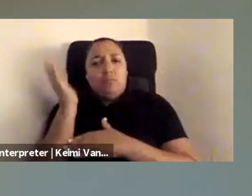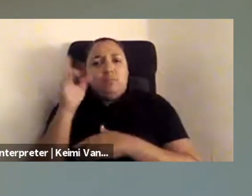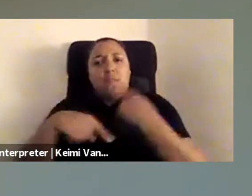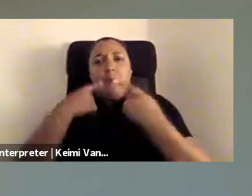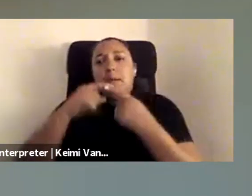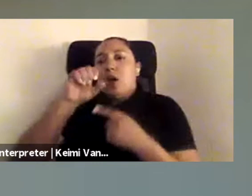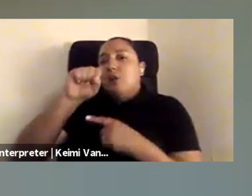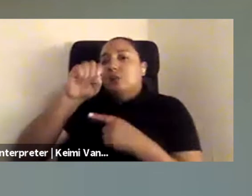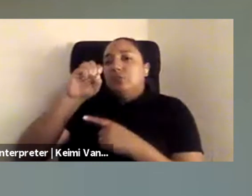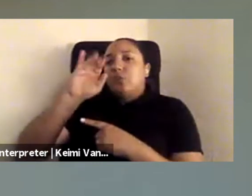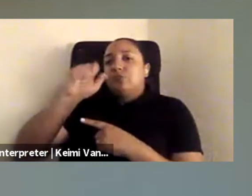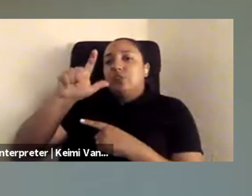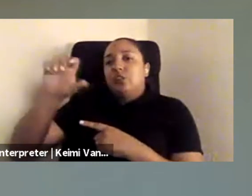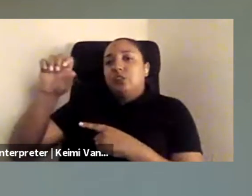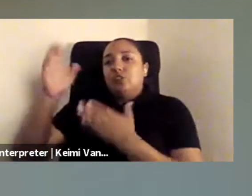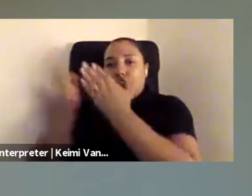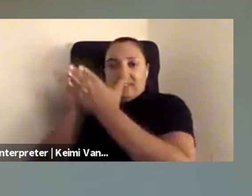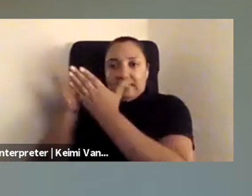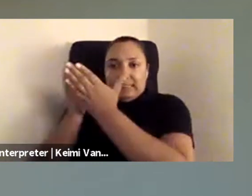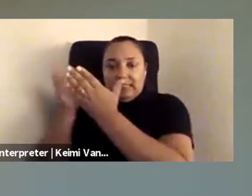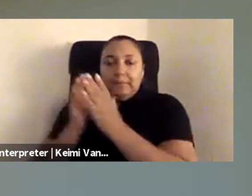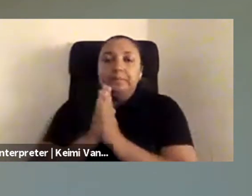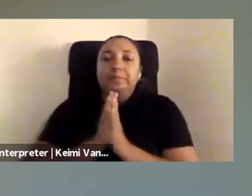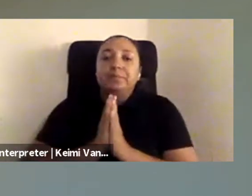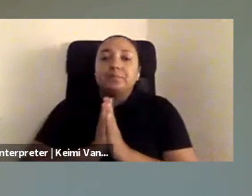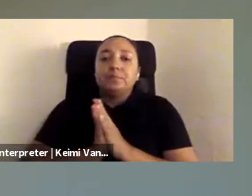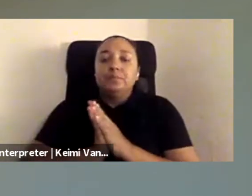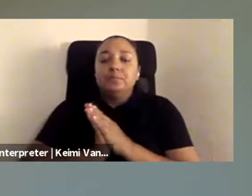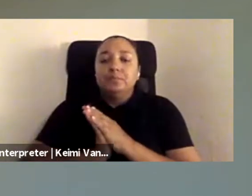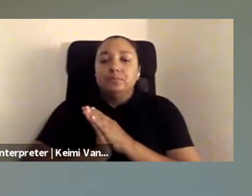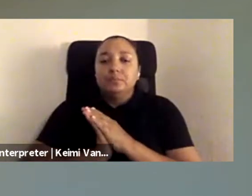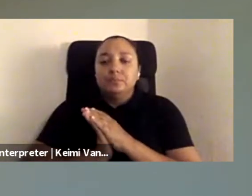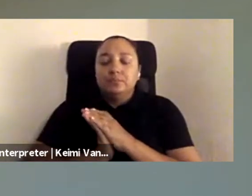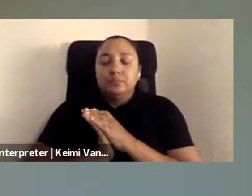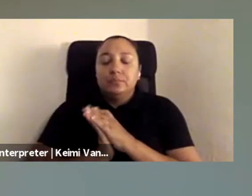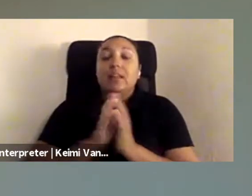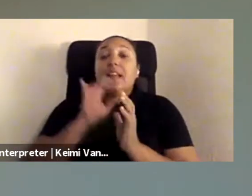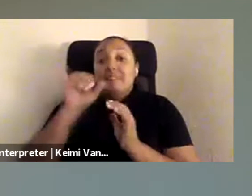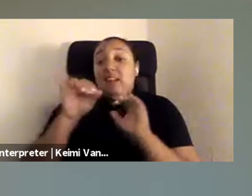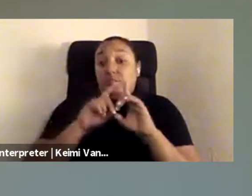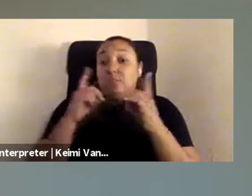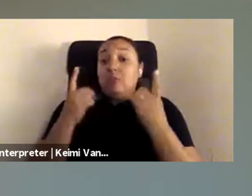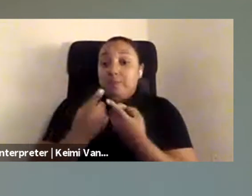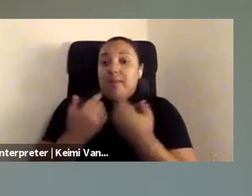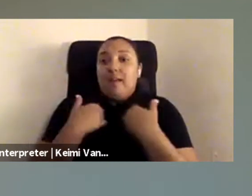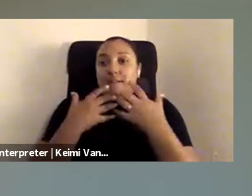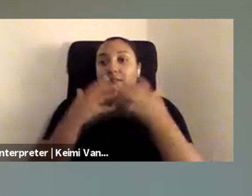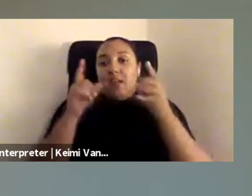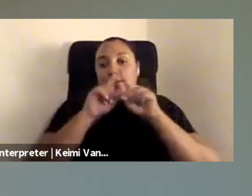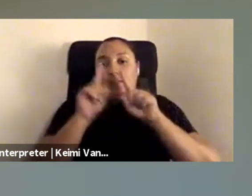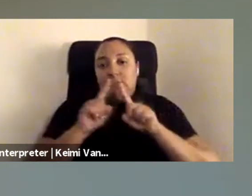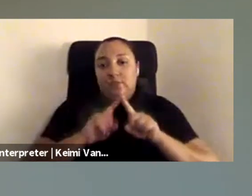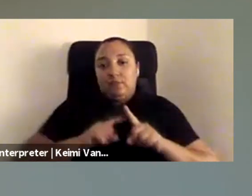services. So the social services, in the social services department, we have a lot of different programs because